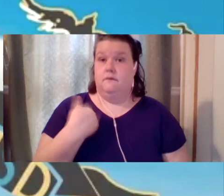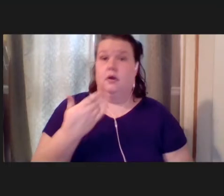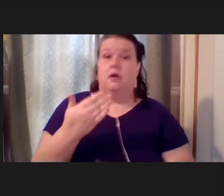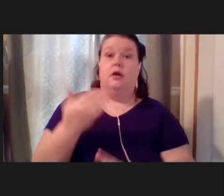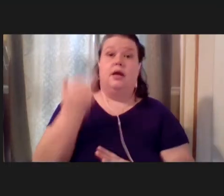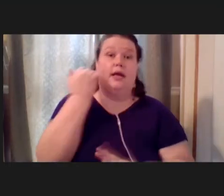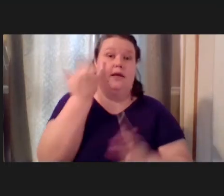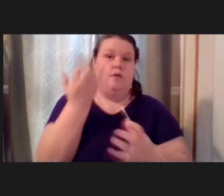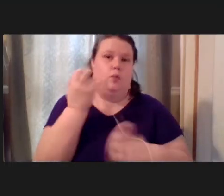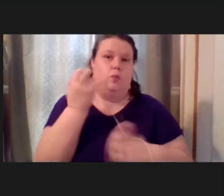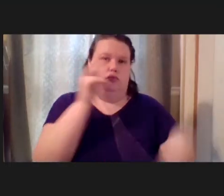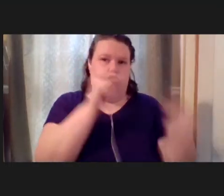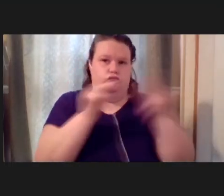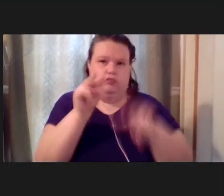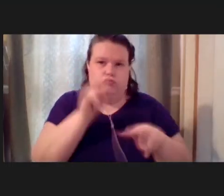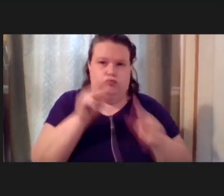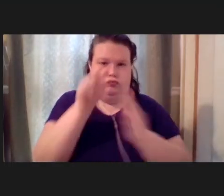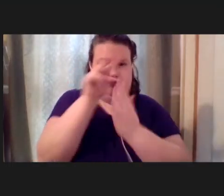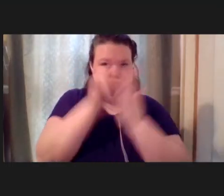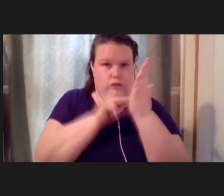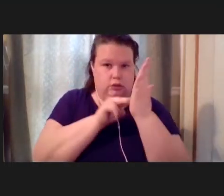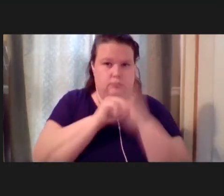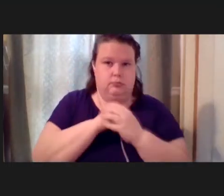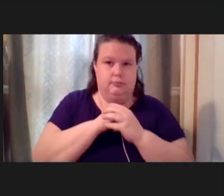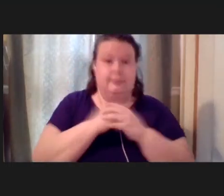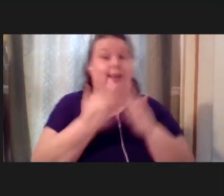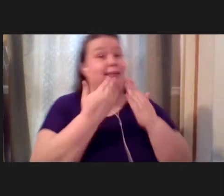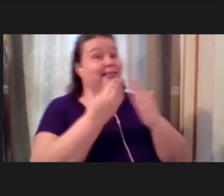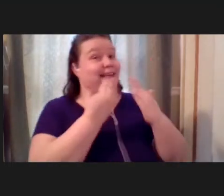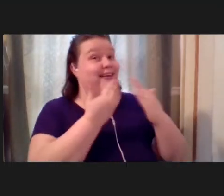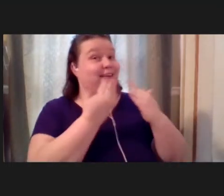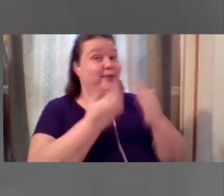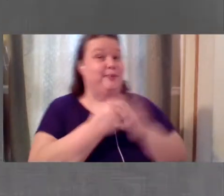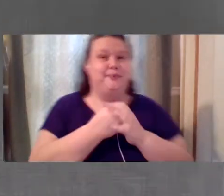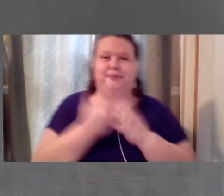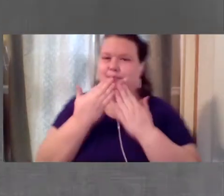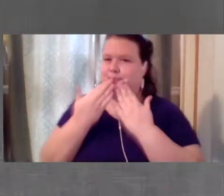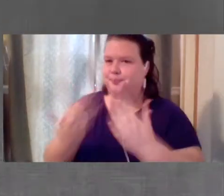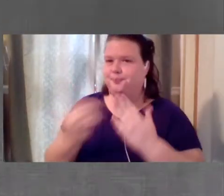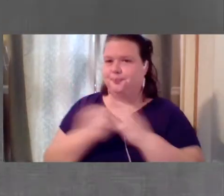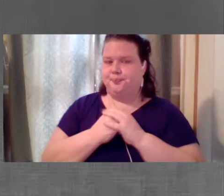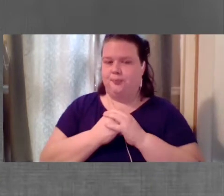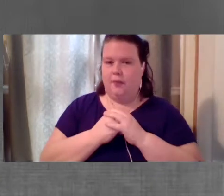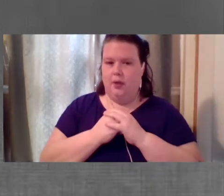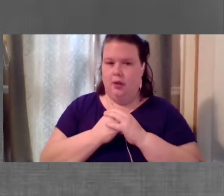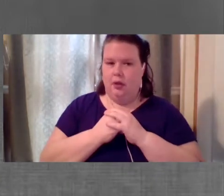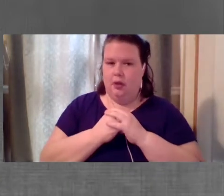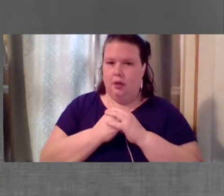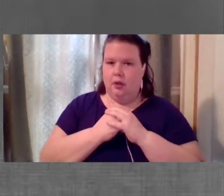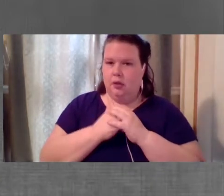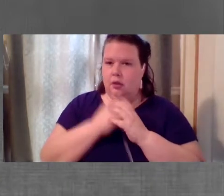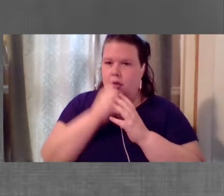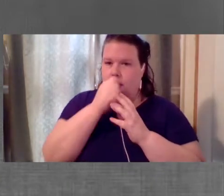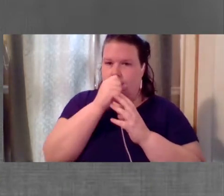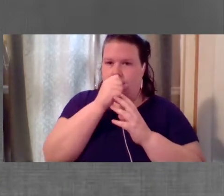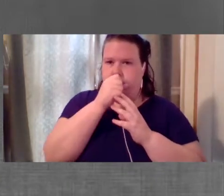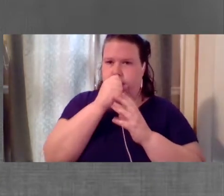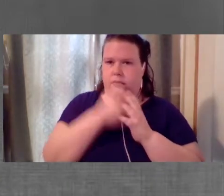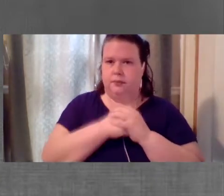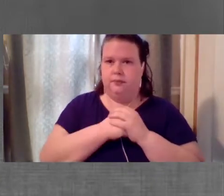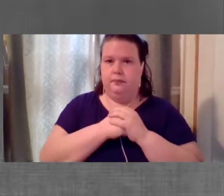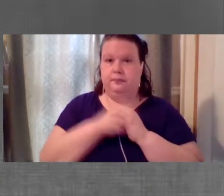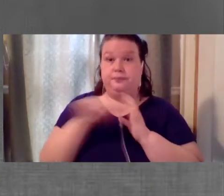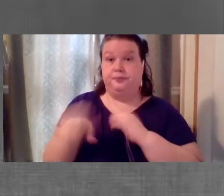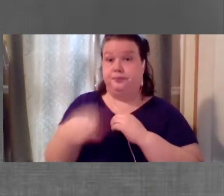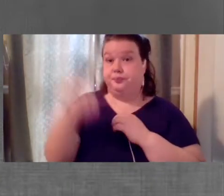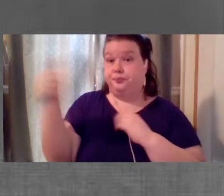Thank you, Robin. Thank you. Okay. Anyone else have, uh, some other comments or